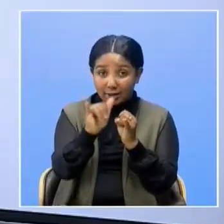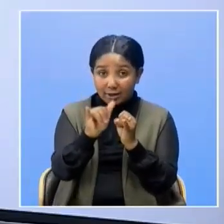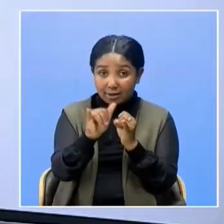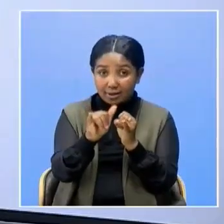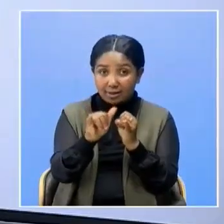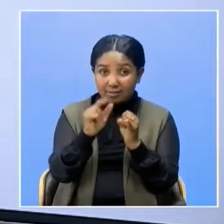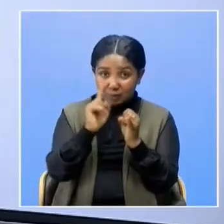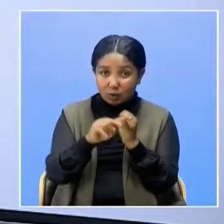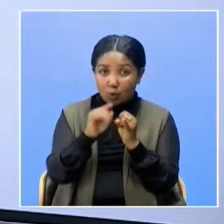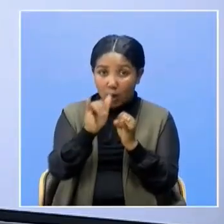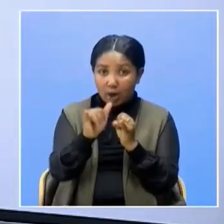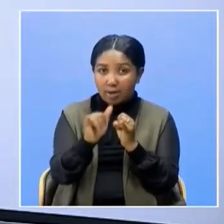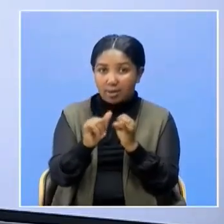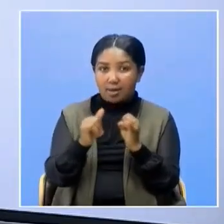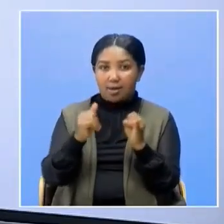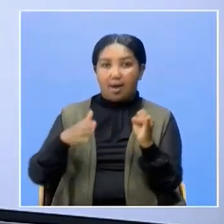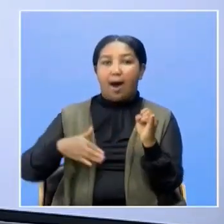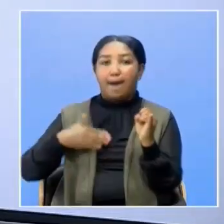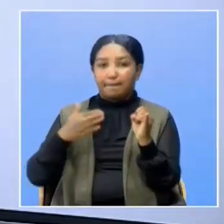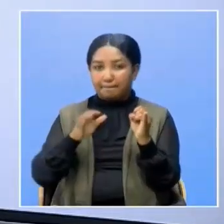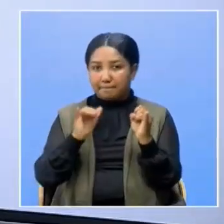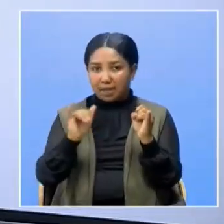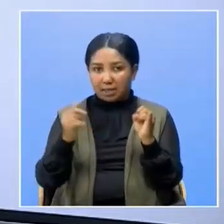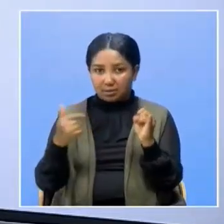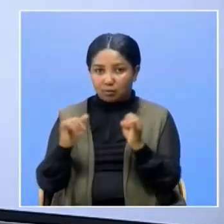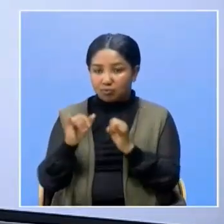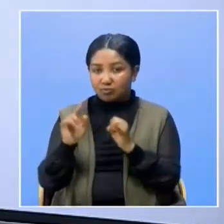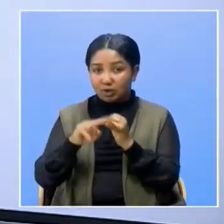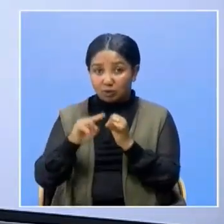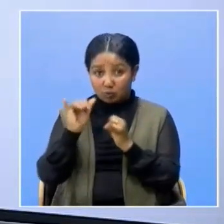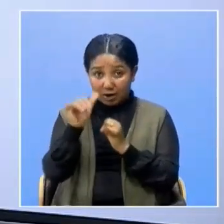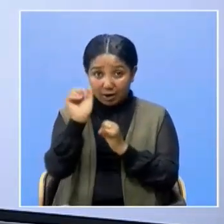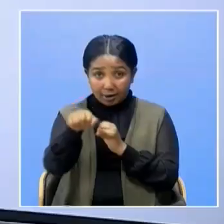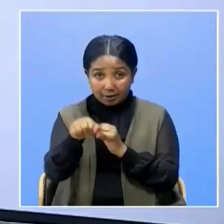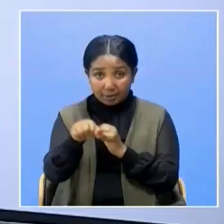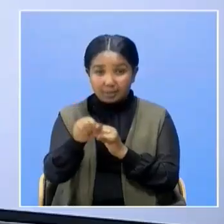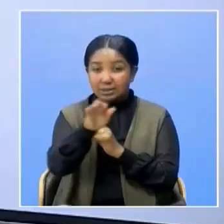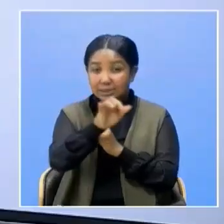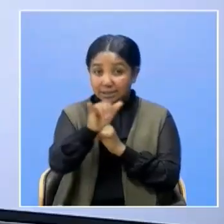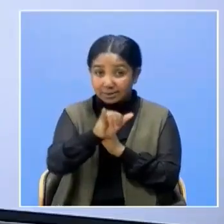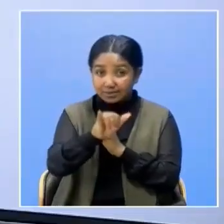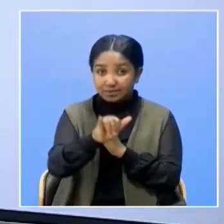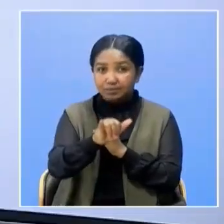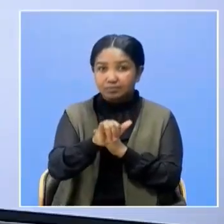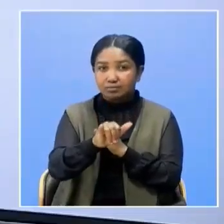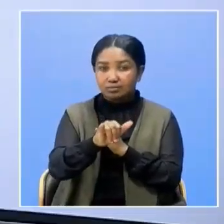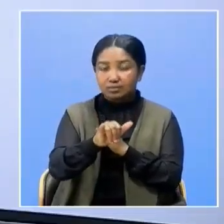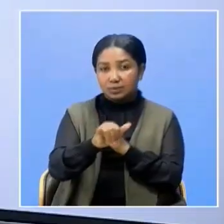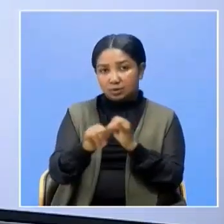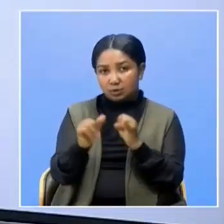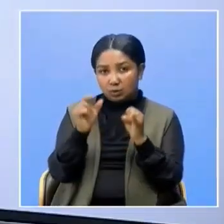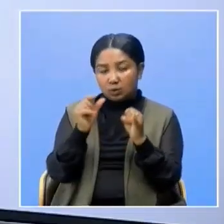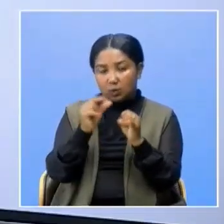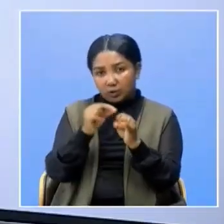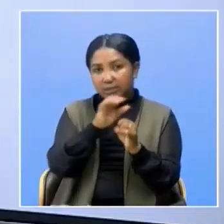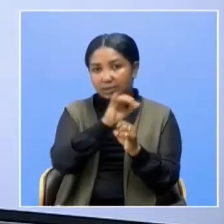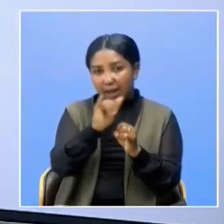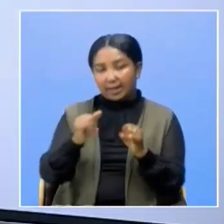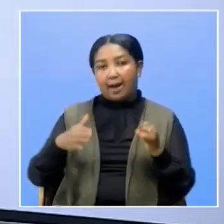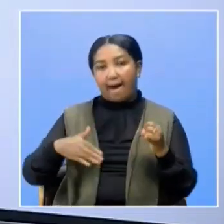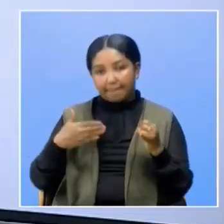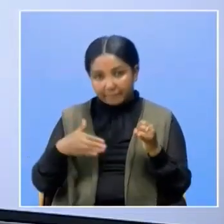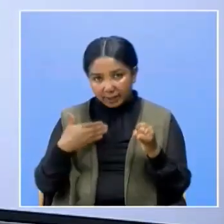one. For example, happy ends with Y. Yes? In that sense, for words like